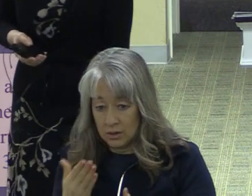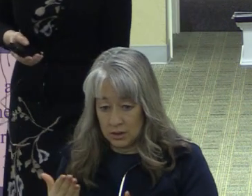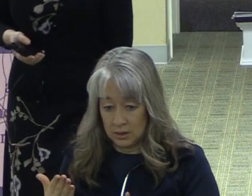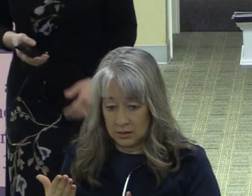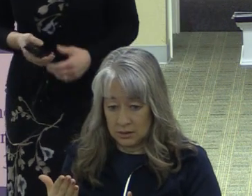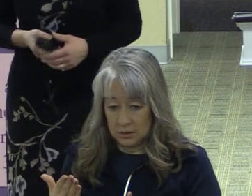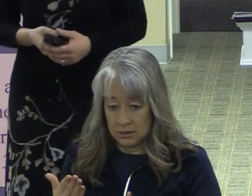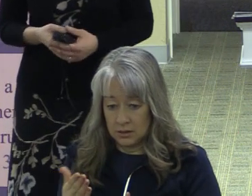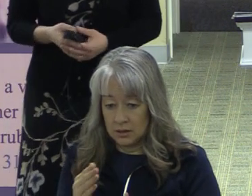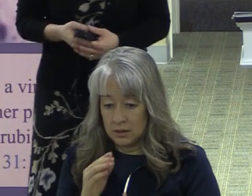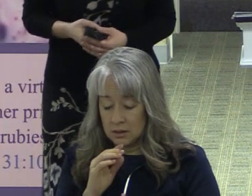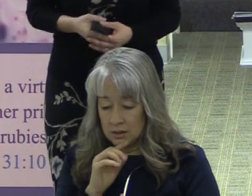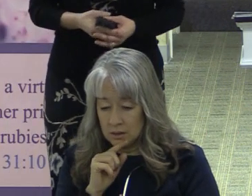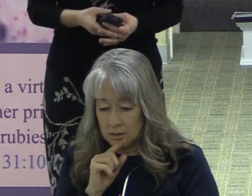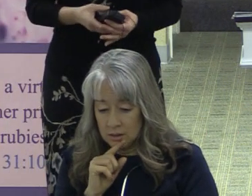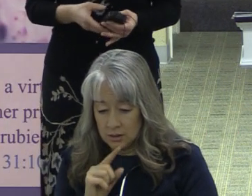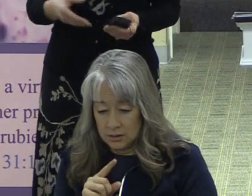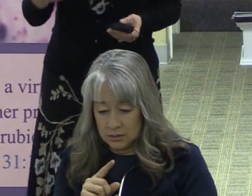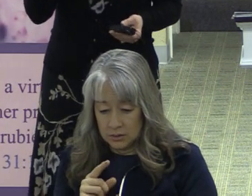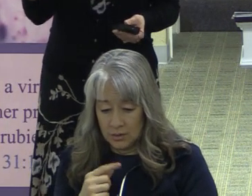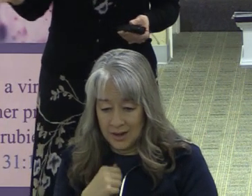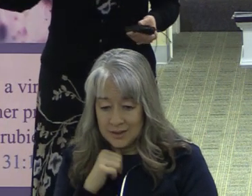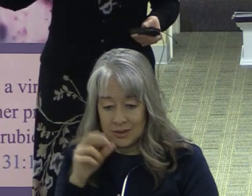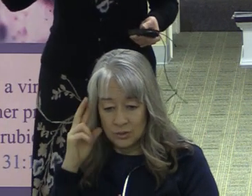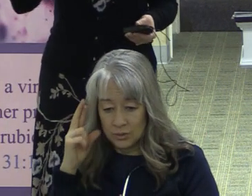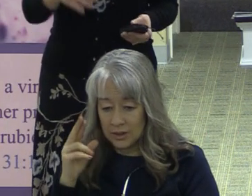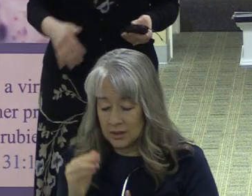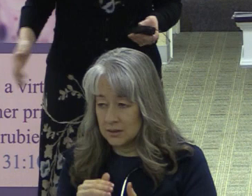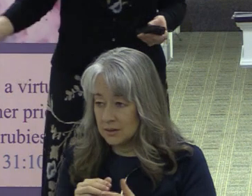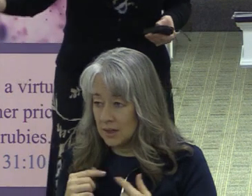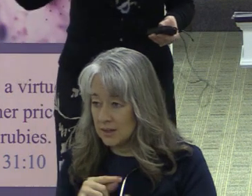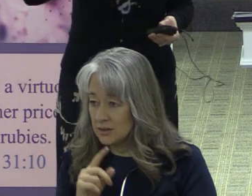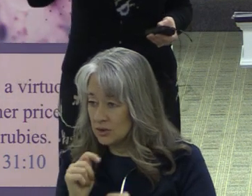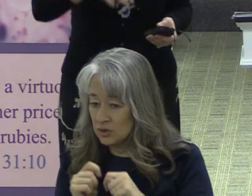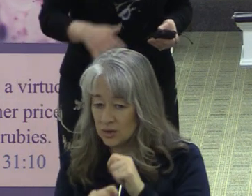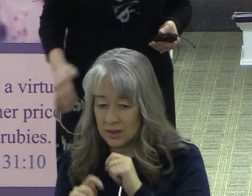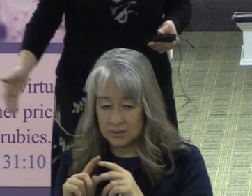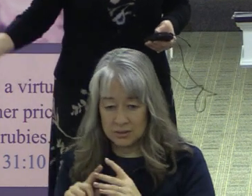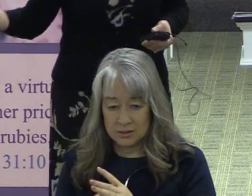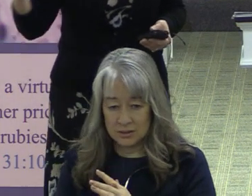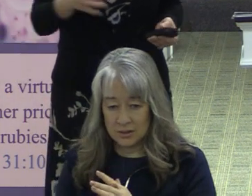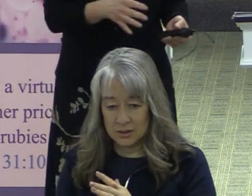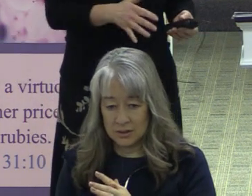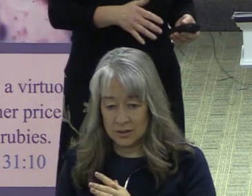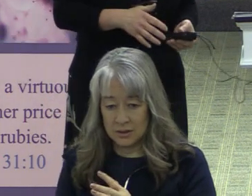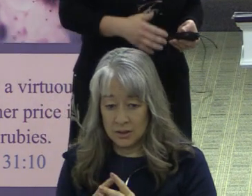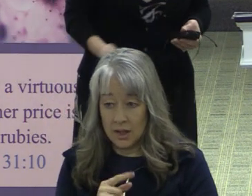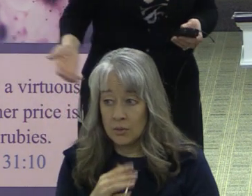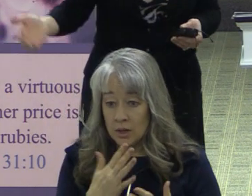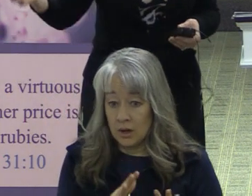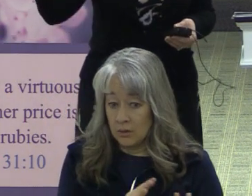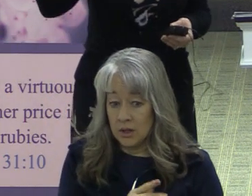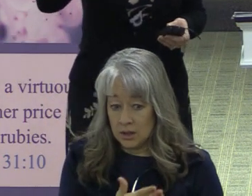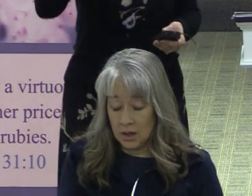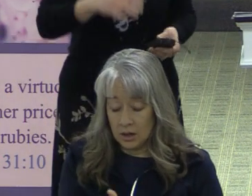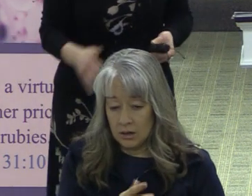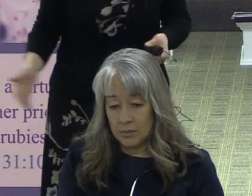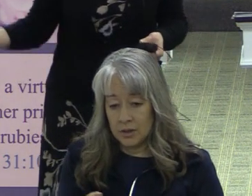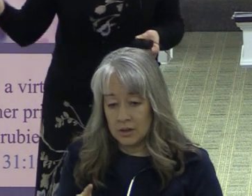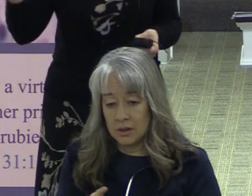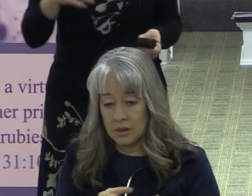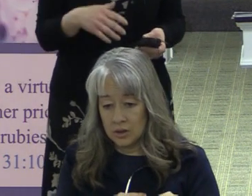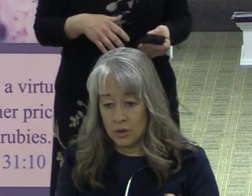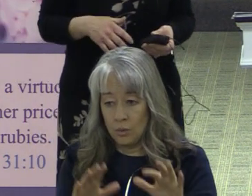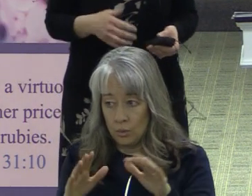things. And so I didn't realize as the trials started, they were there already, but as the